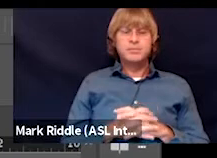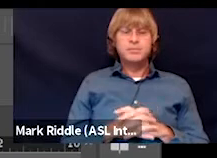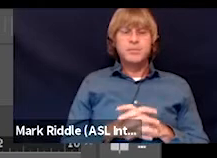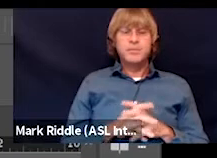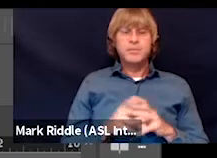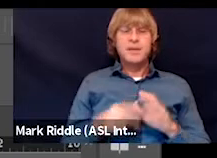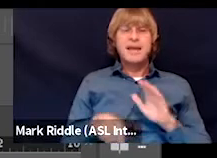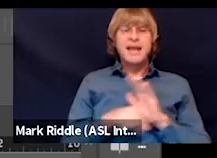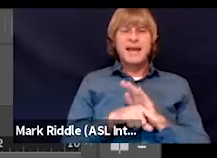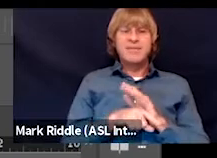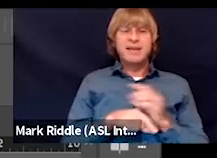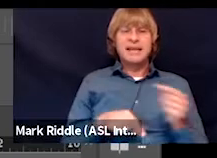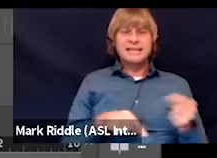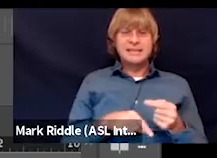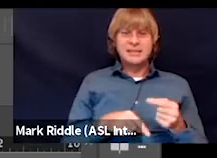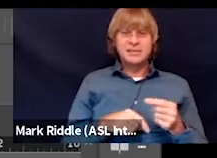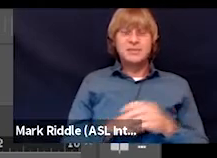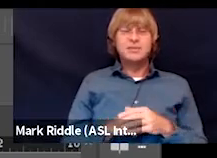negative indent.